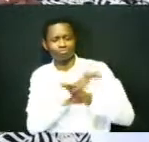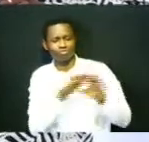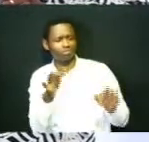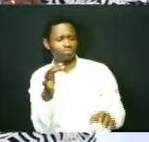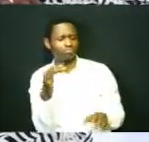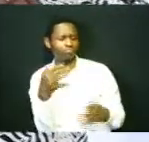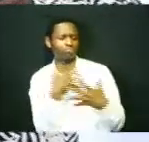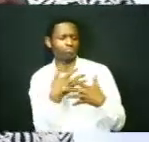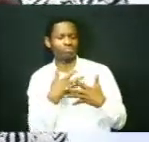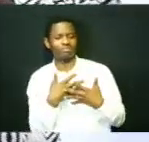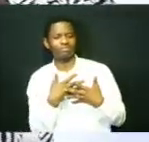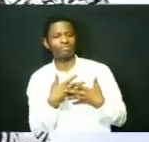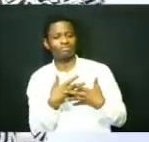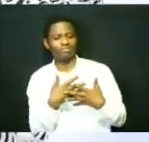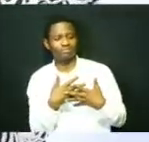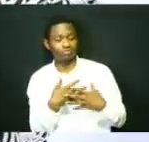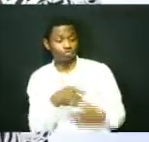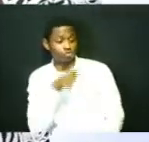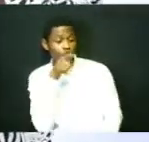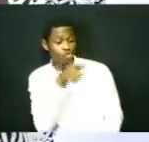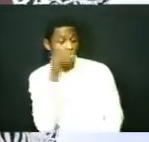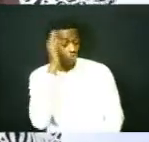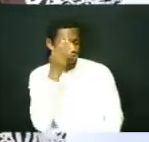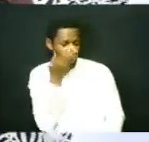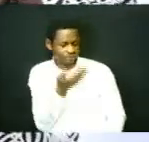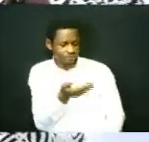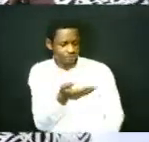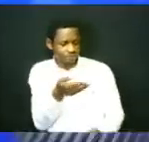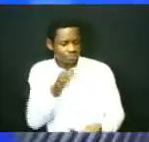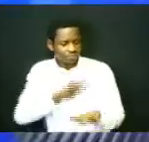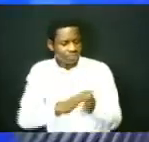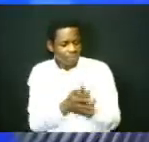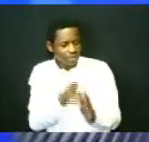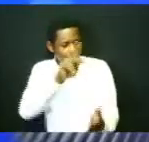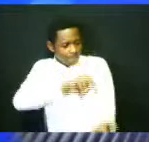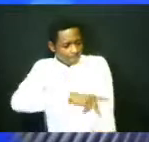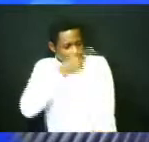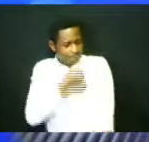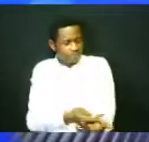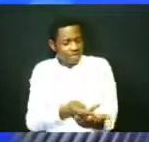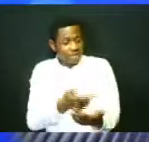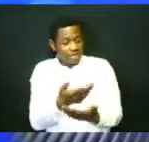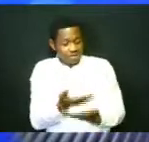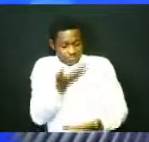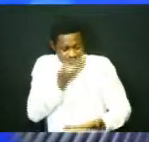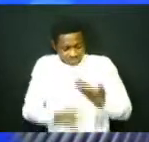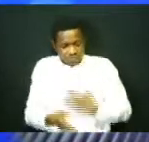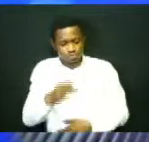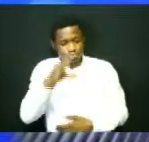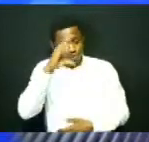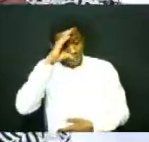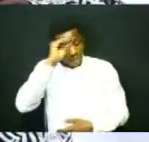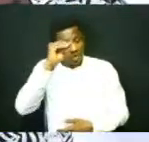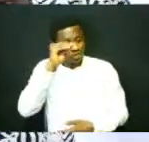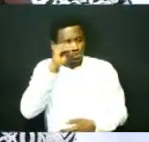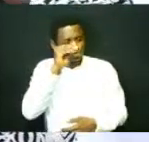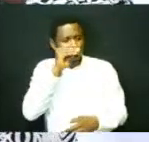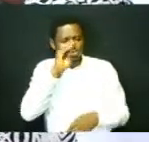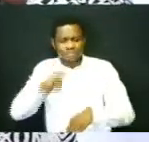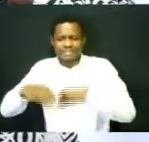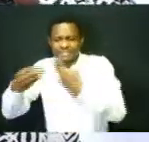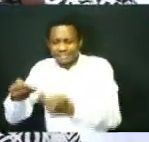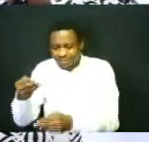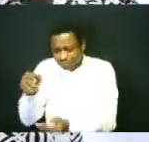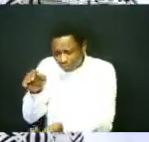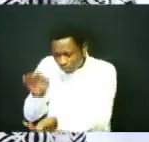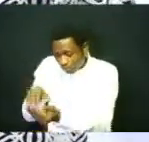Lord. And behold, you will conceive in your womb and bear a son, and you shall call his name Jesus. He